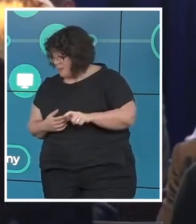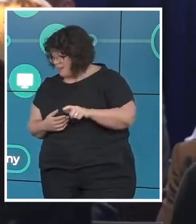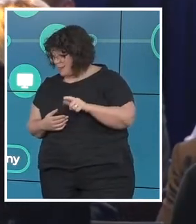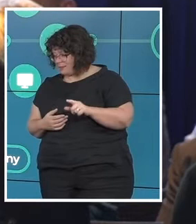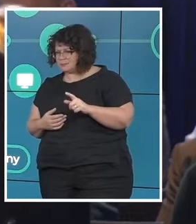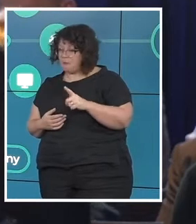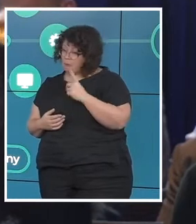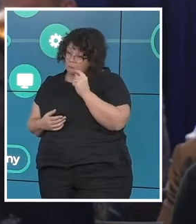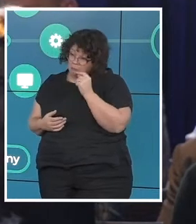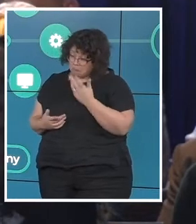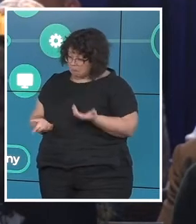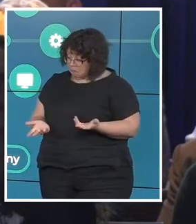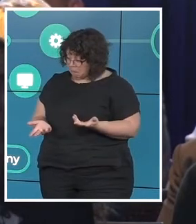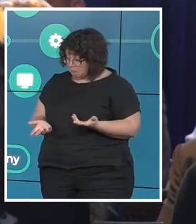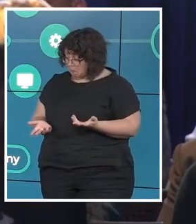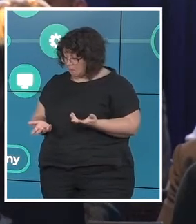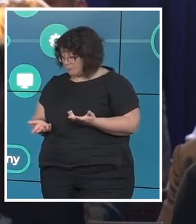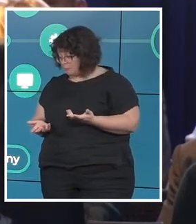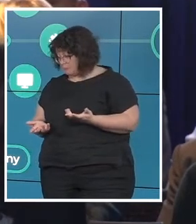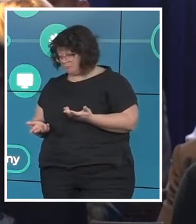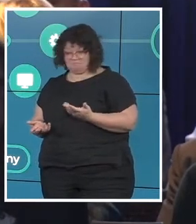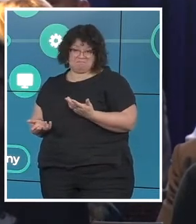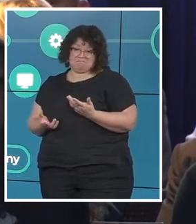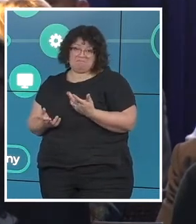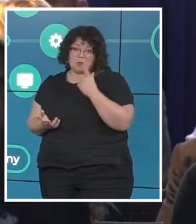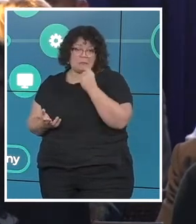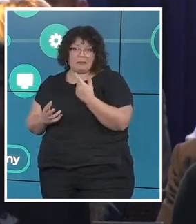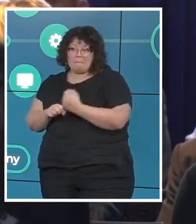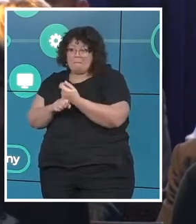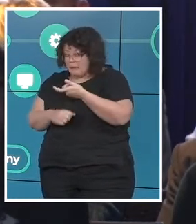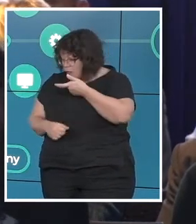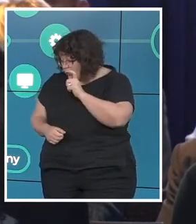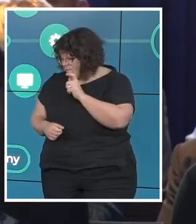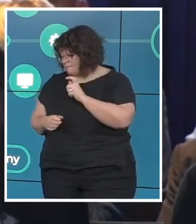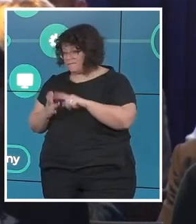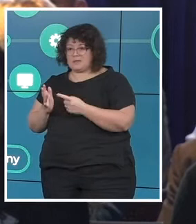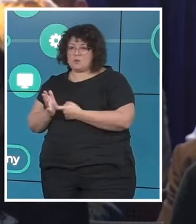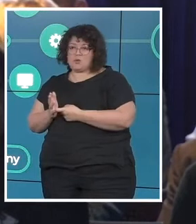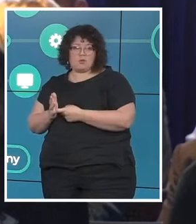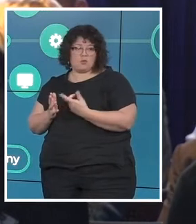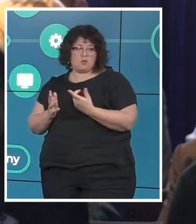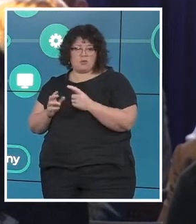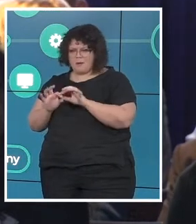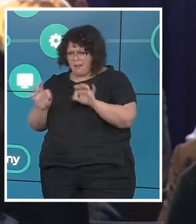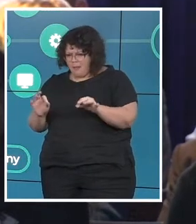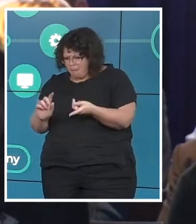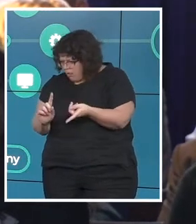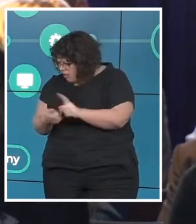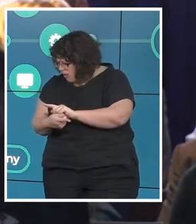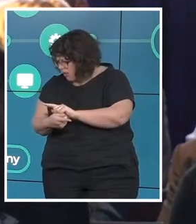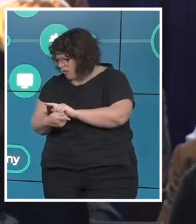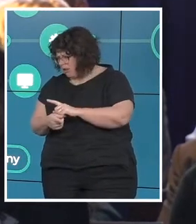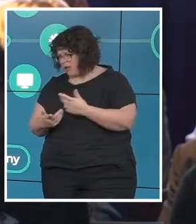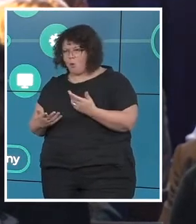swapping a cable, HDMI 1 to HDMI 2, or actually navigating in a city. But 3